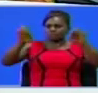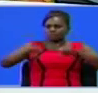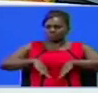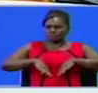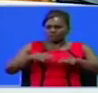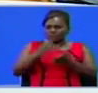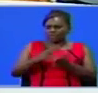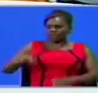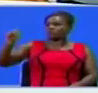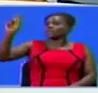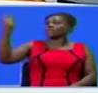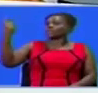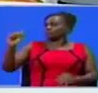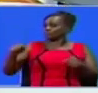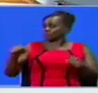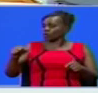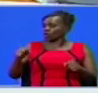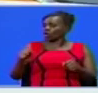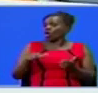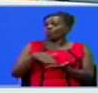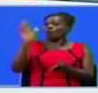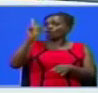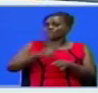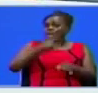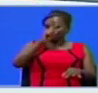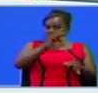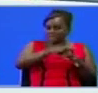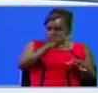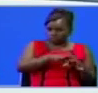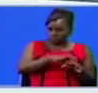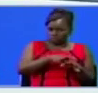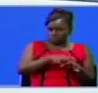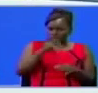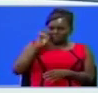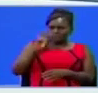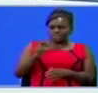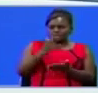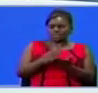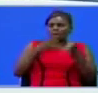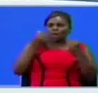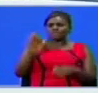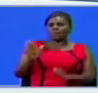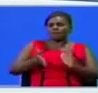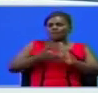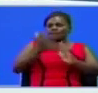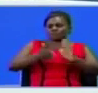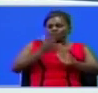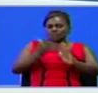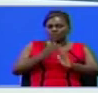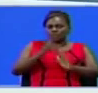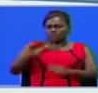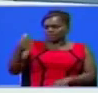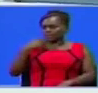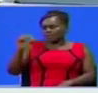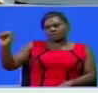and parts of northern Kenya will escalate during the election period? Let's take a look at some of your views very quickly. Moha